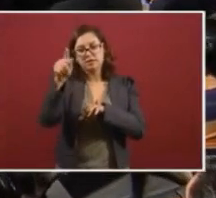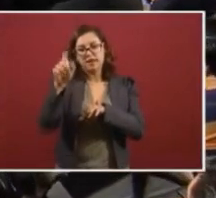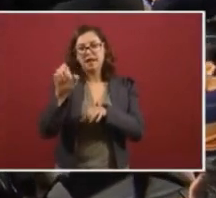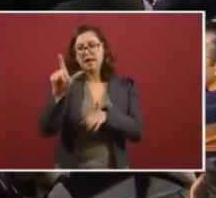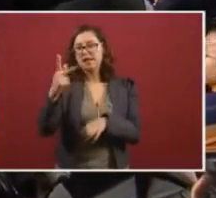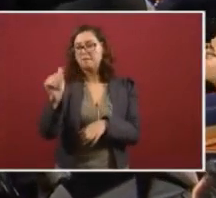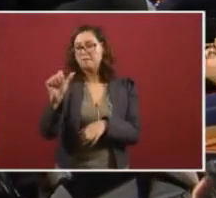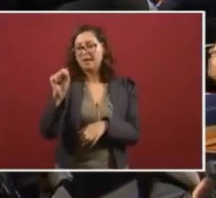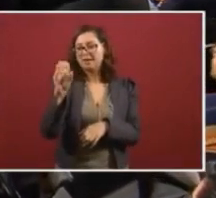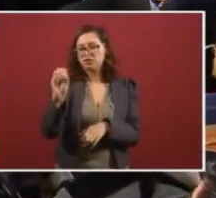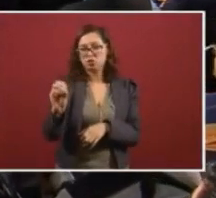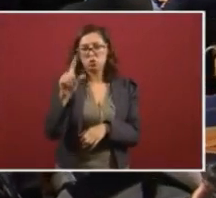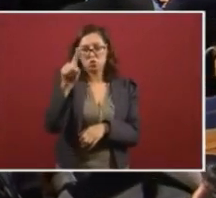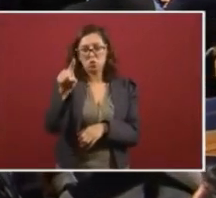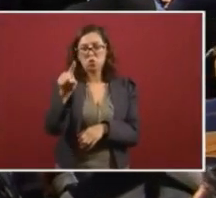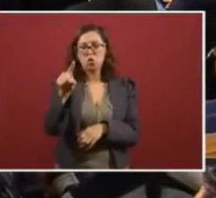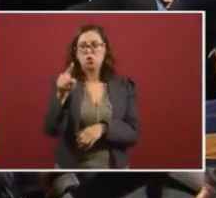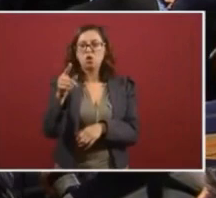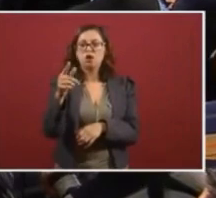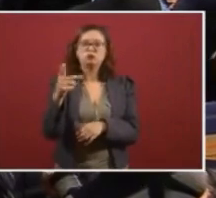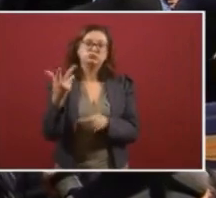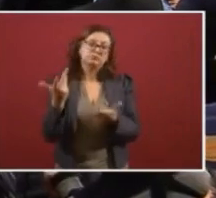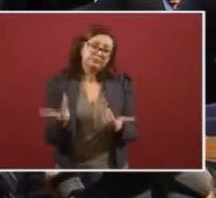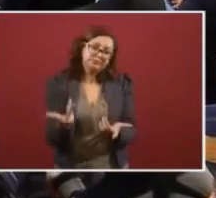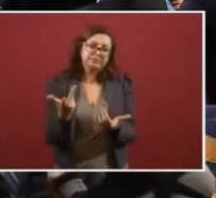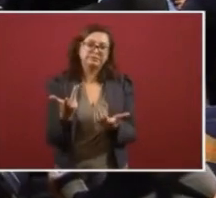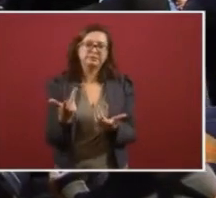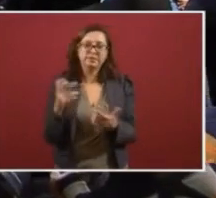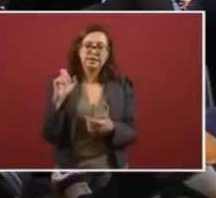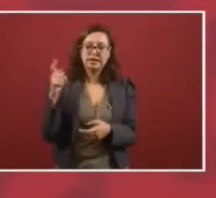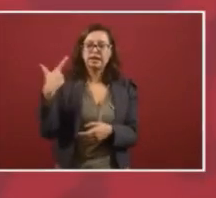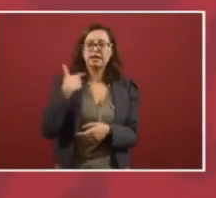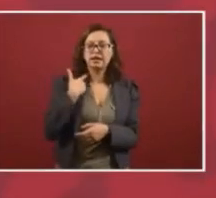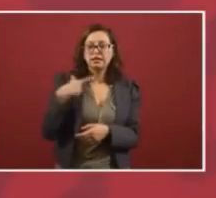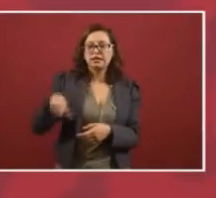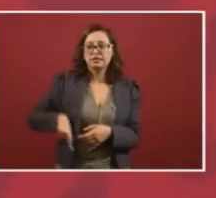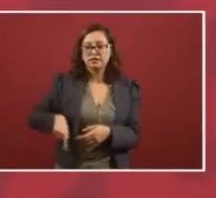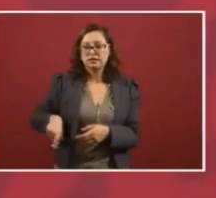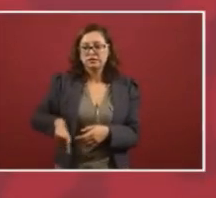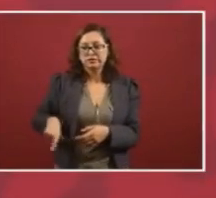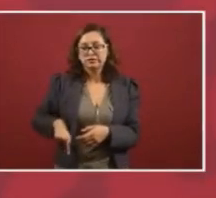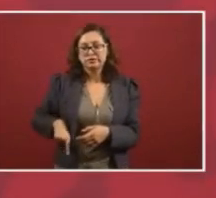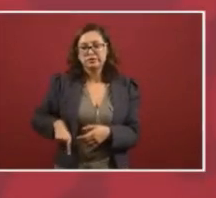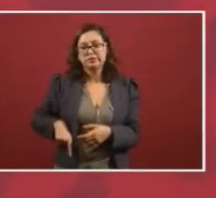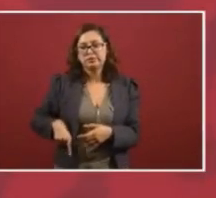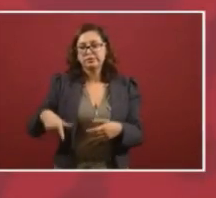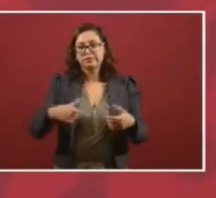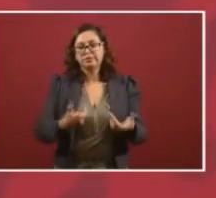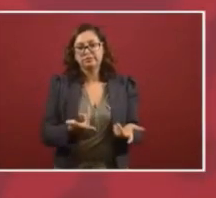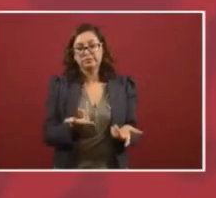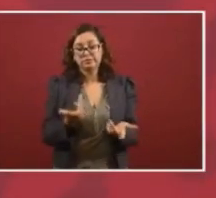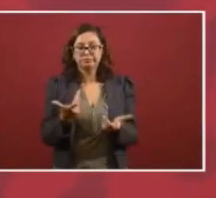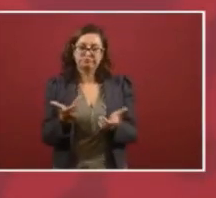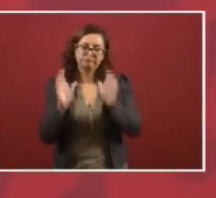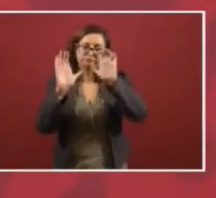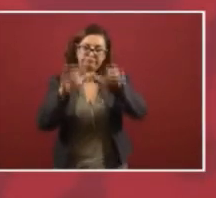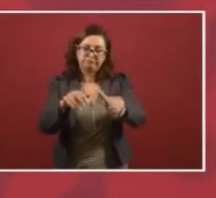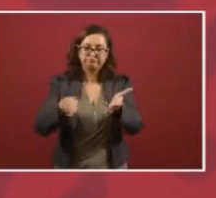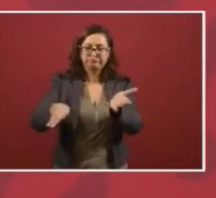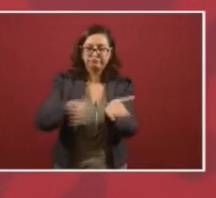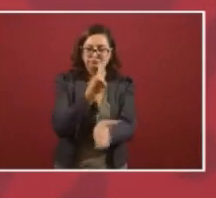Dassel, which from the inheritance that they left us, we